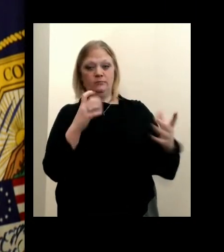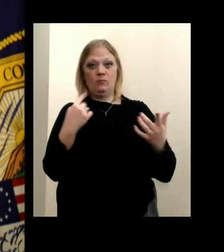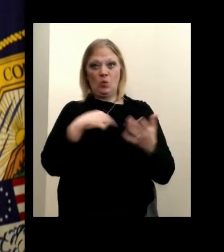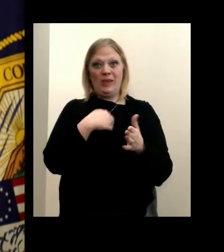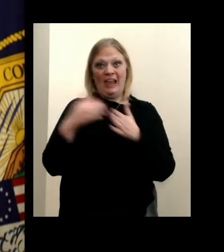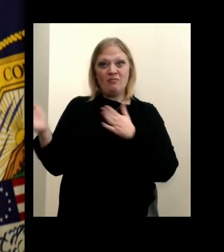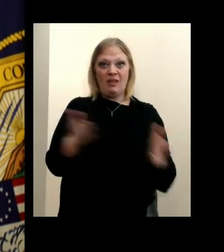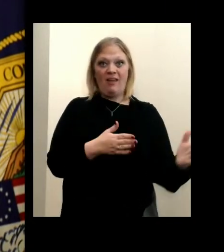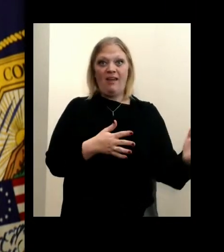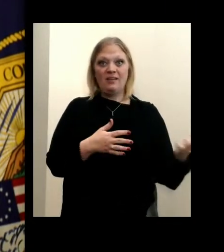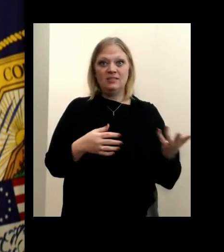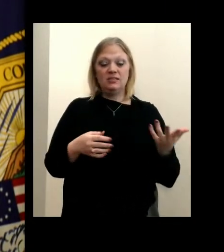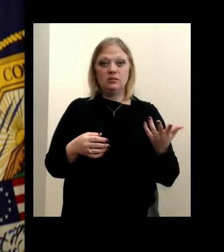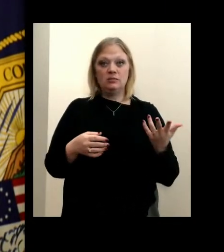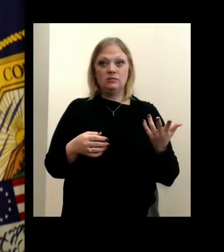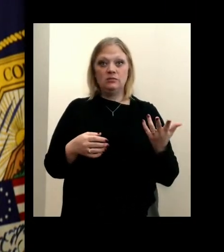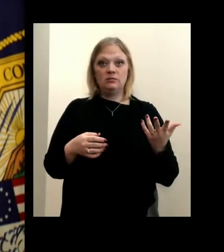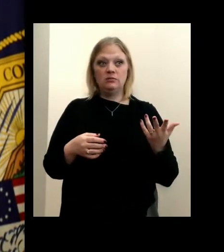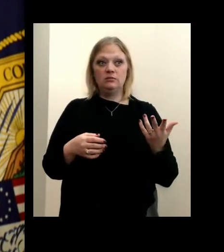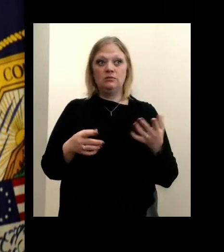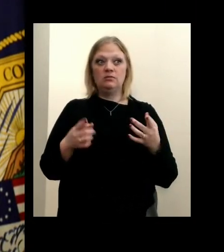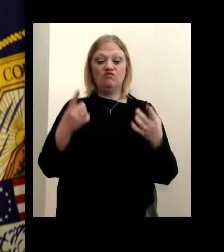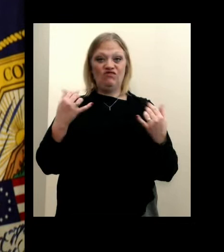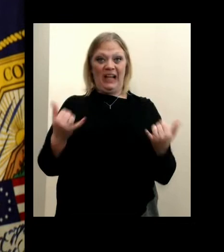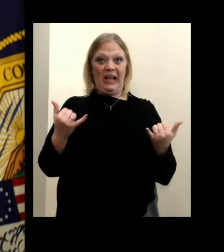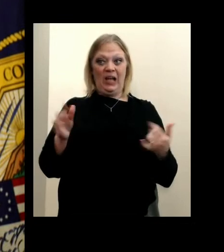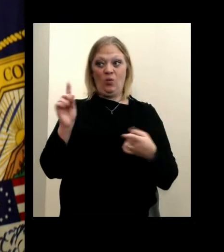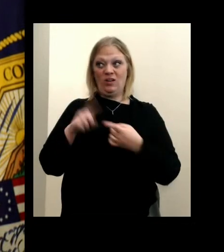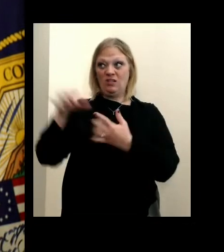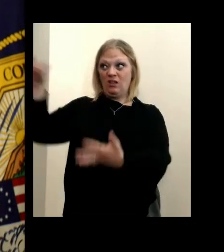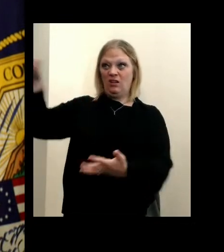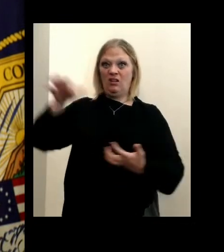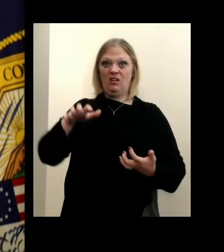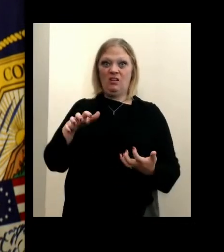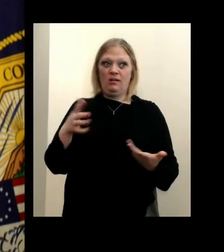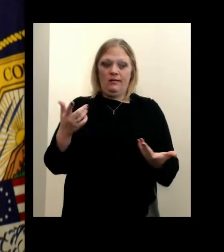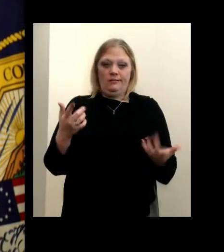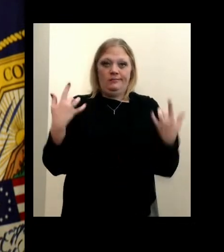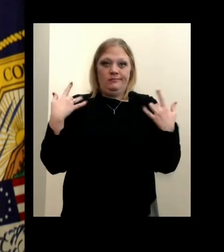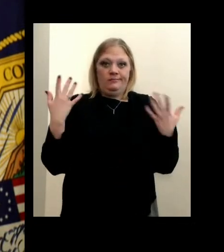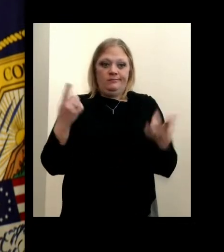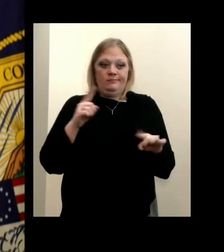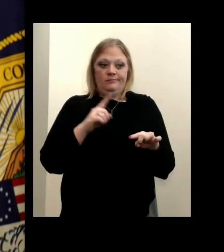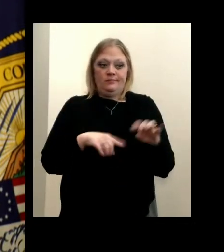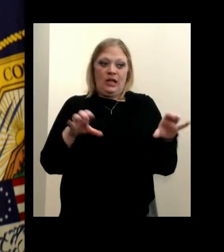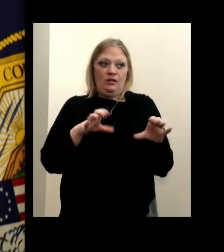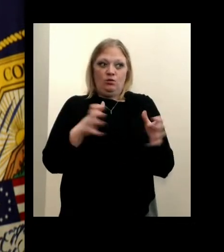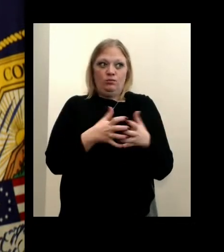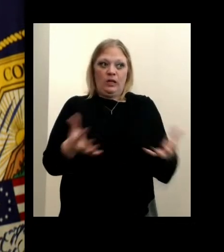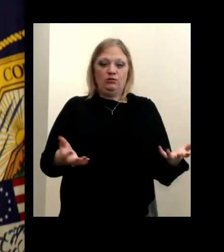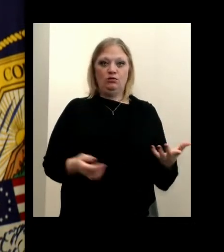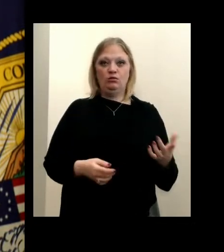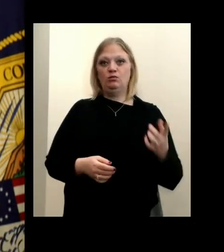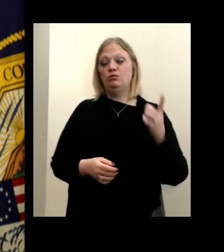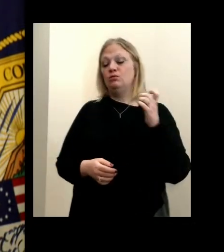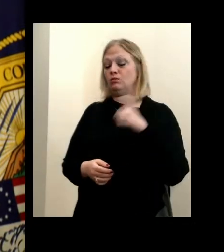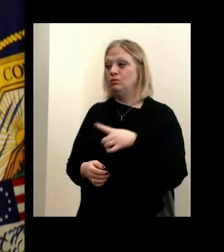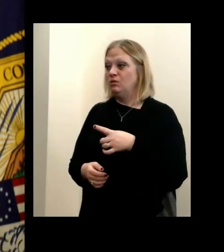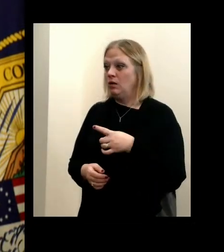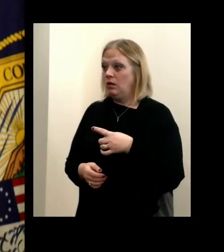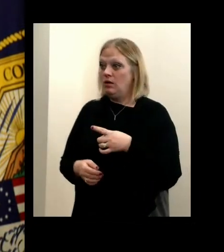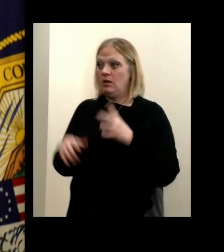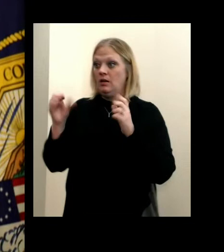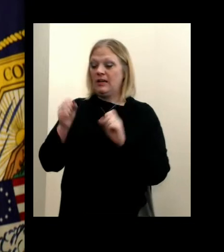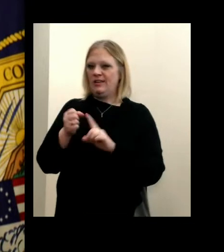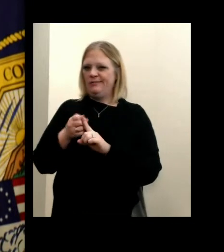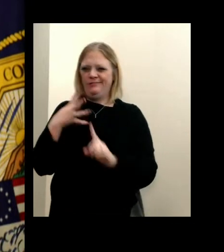that. But right now, until we get the vaccines, there's really not a whole lot we can do. And Mark, could you just kind of elaborate